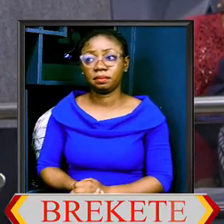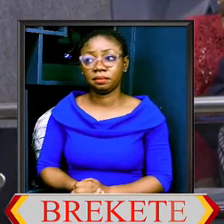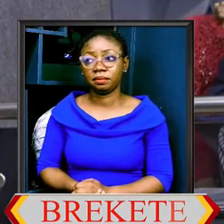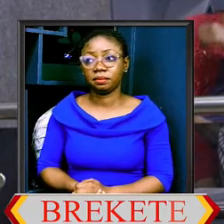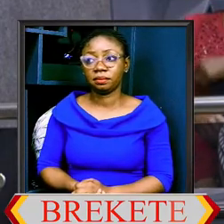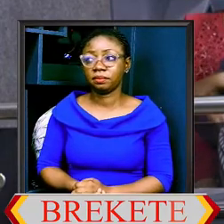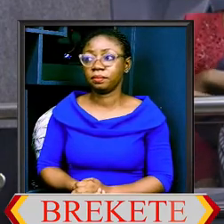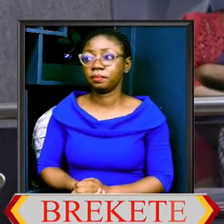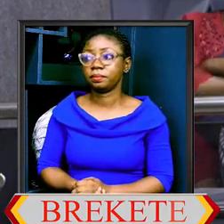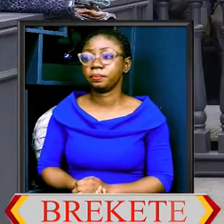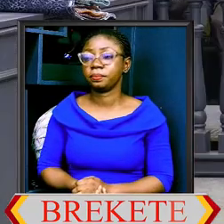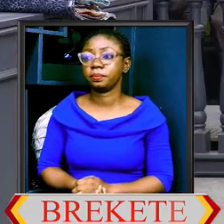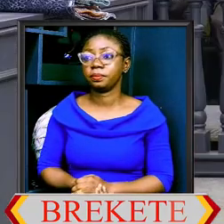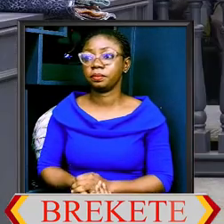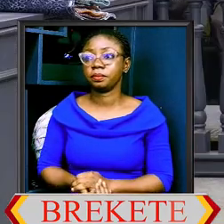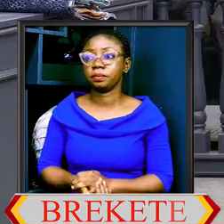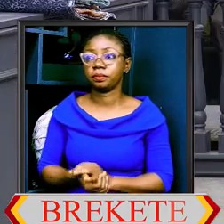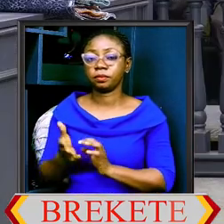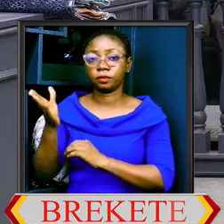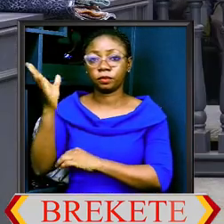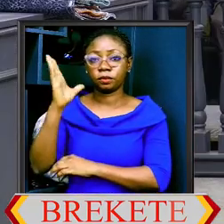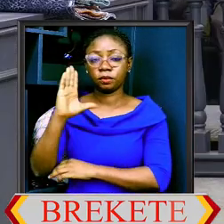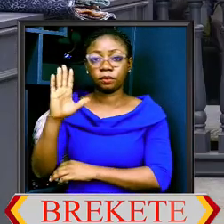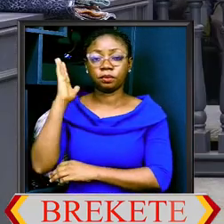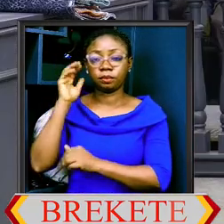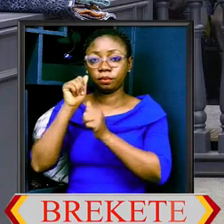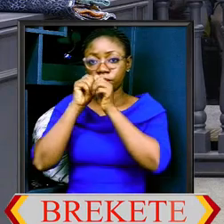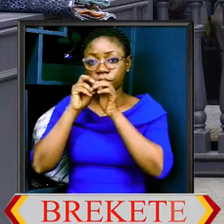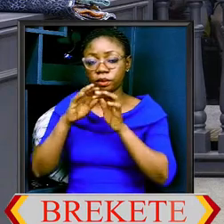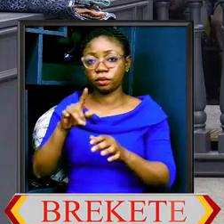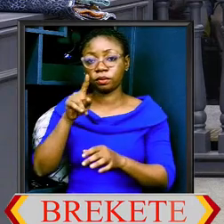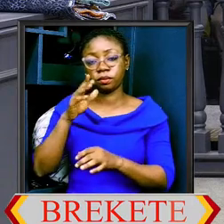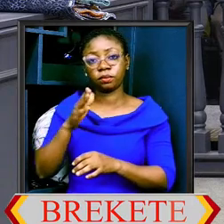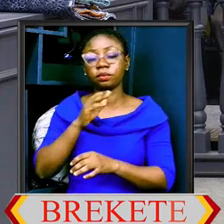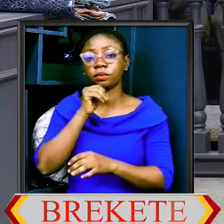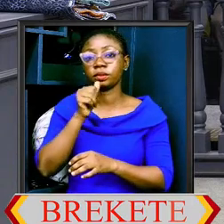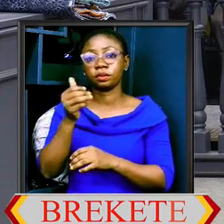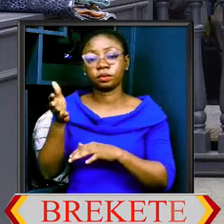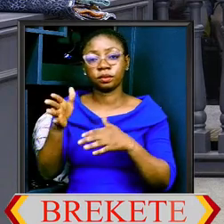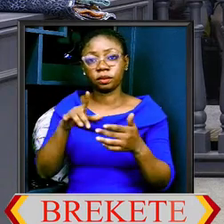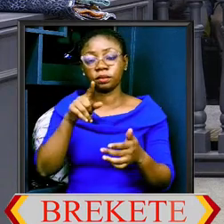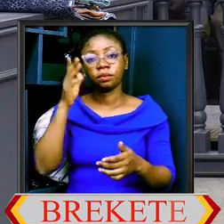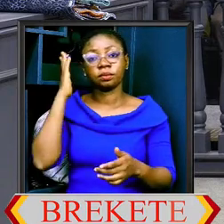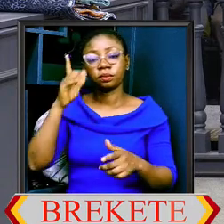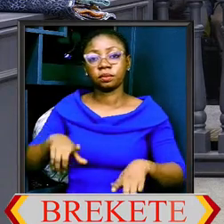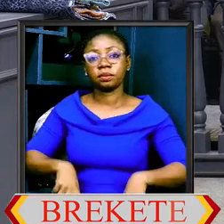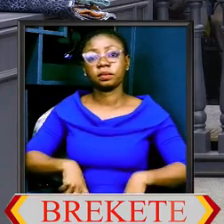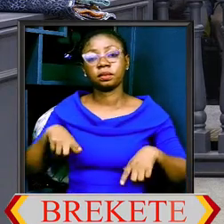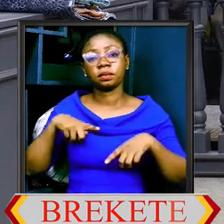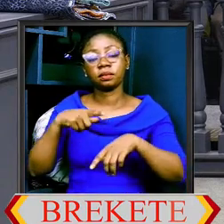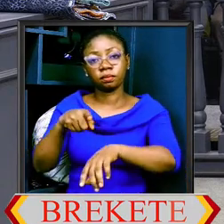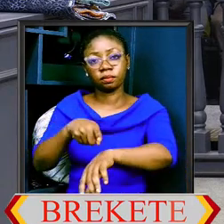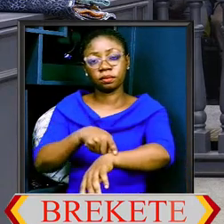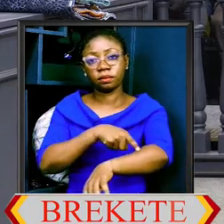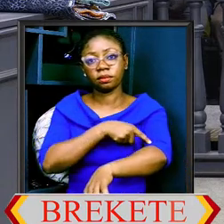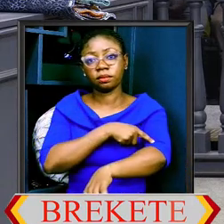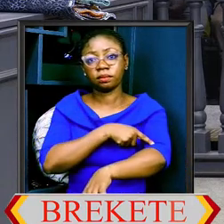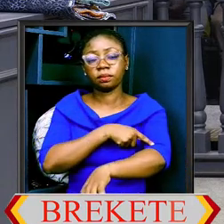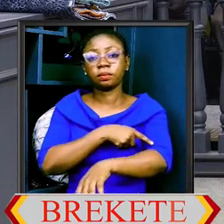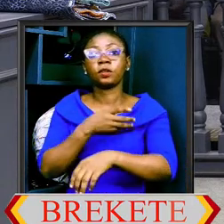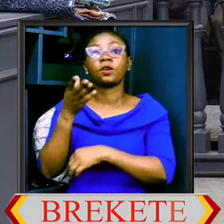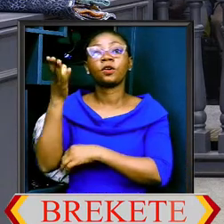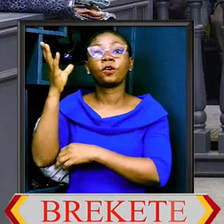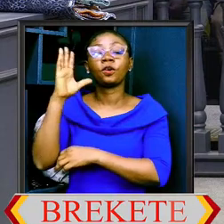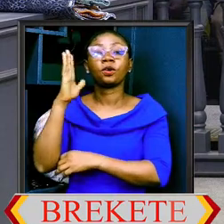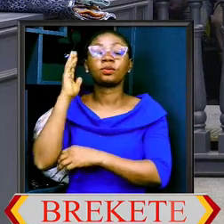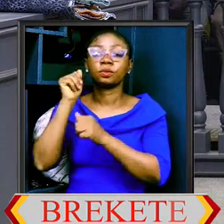Let God go bless you. You will not die. You will live longer in the foot of your womb. Oh, God